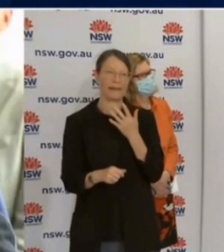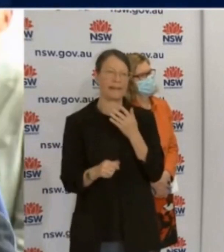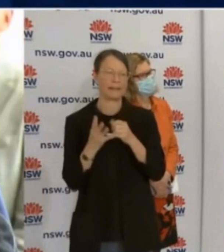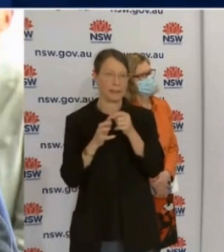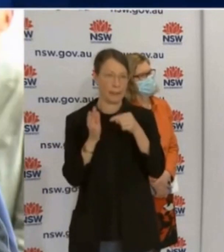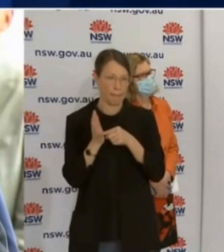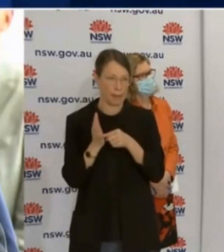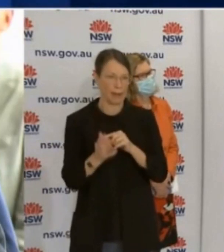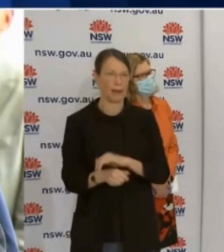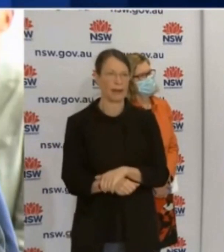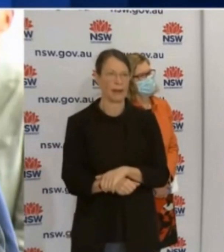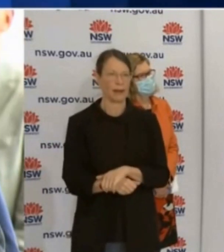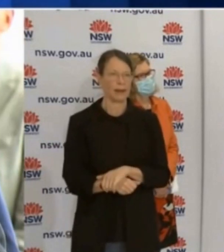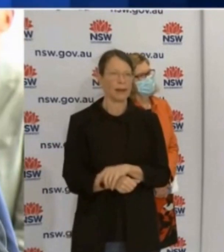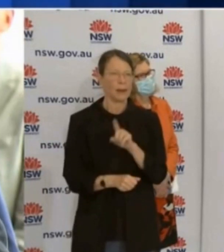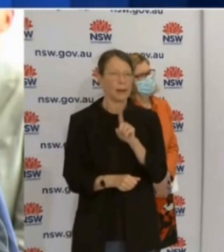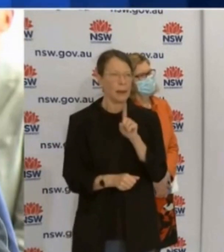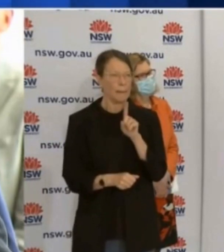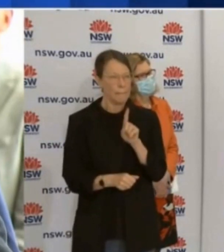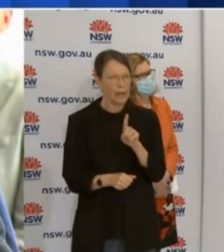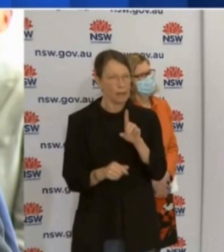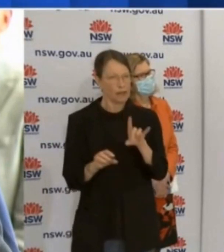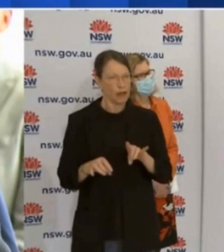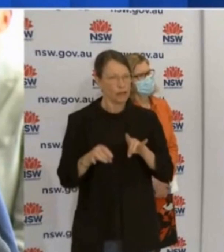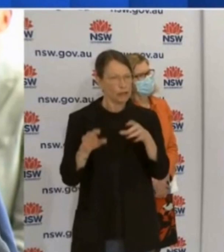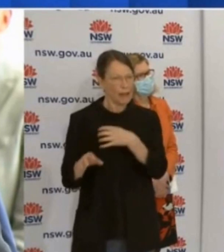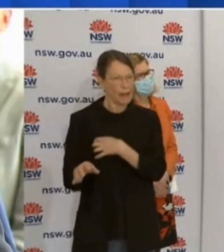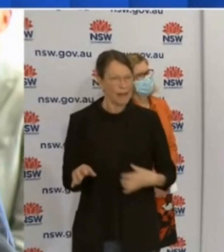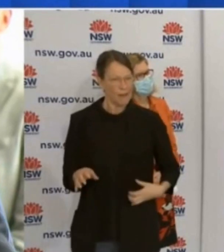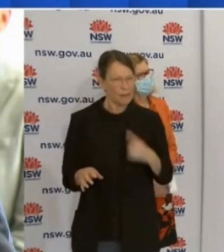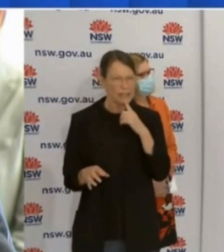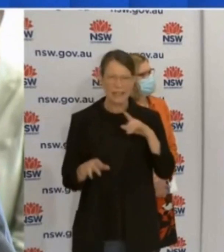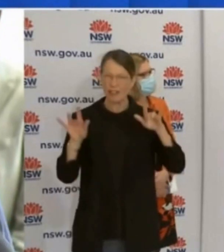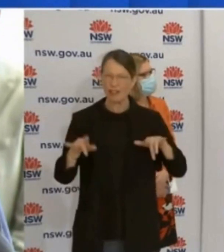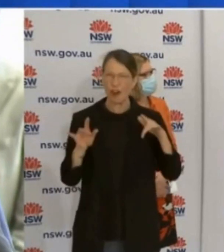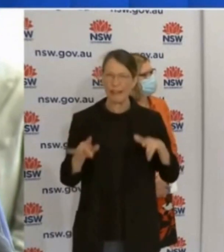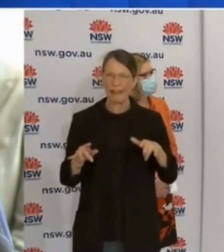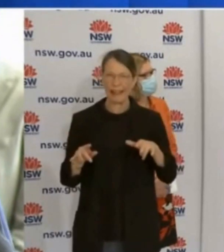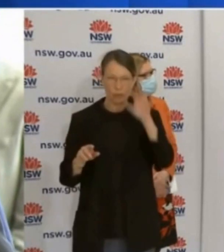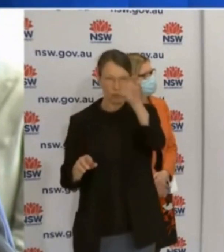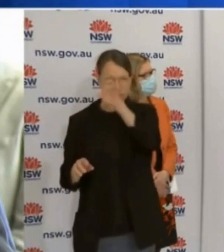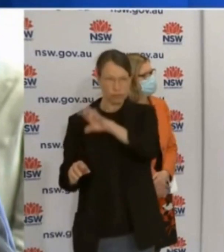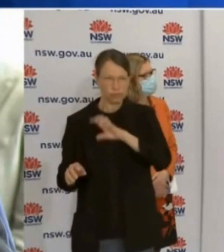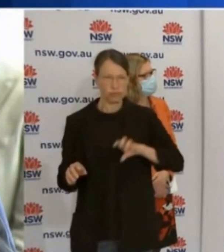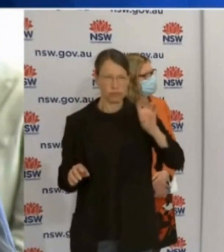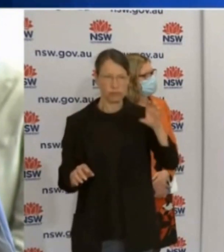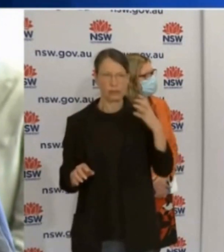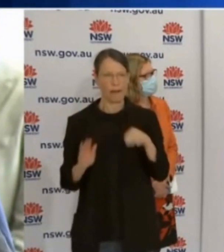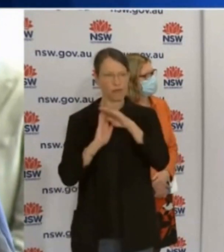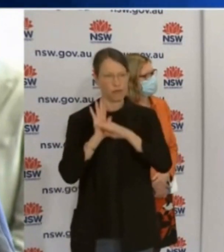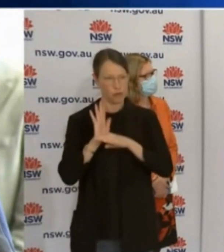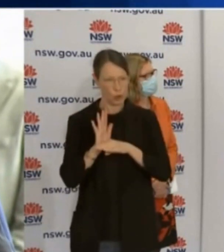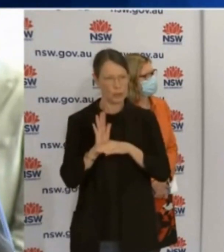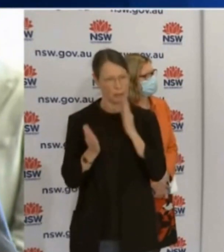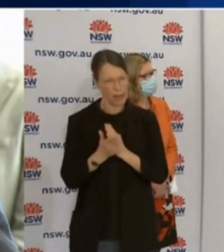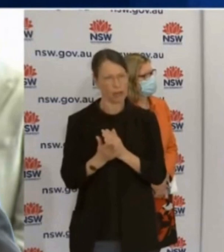government says that no state or territory, including New South Wales, has put in place a public health order to enforce that vaccination